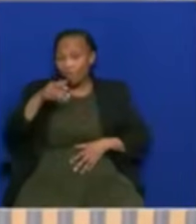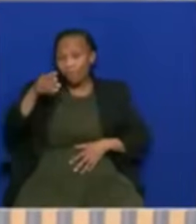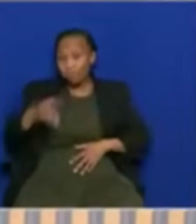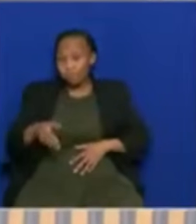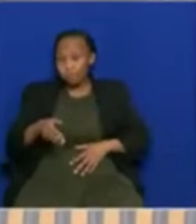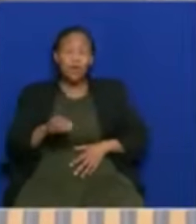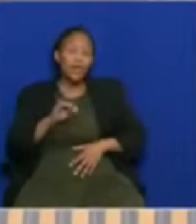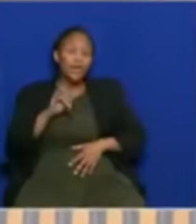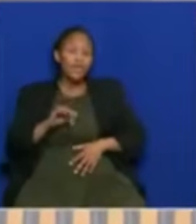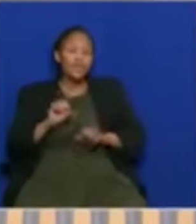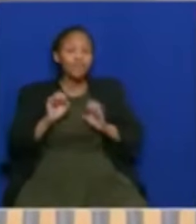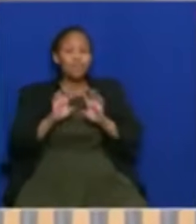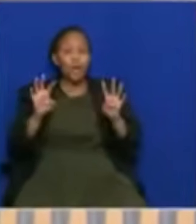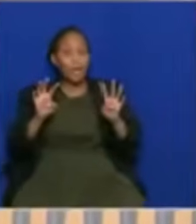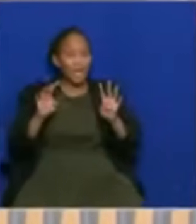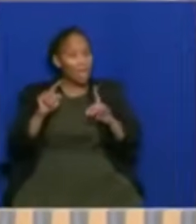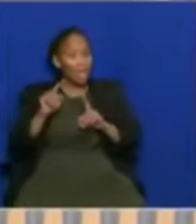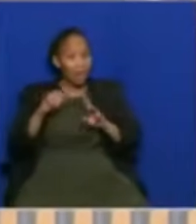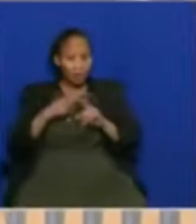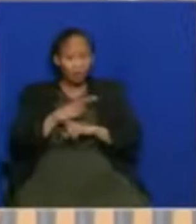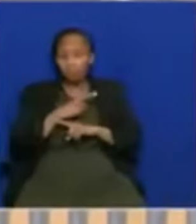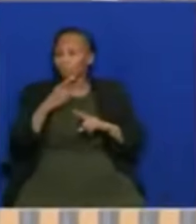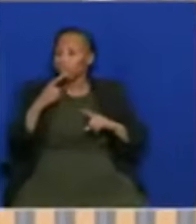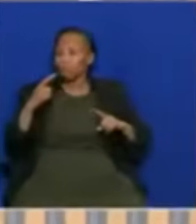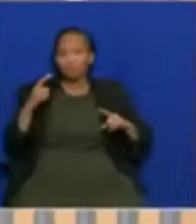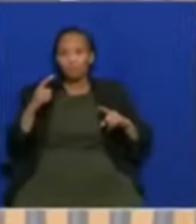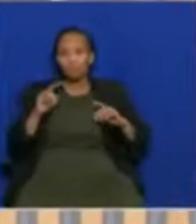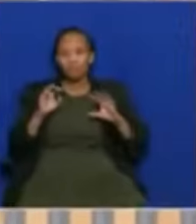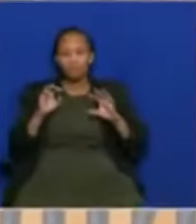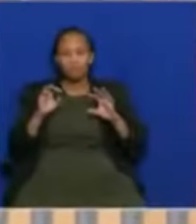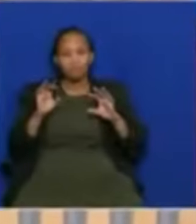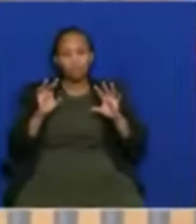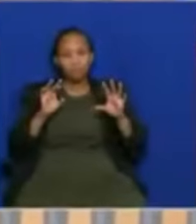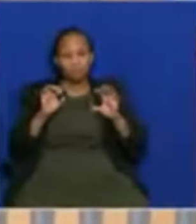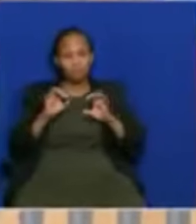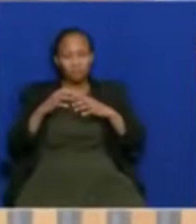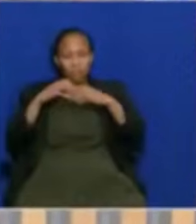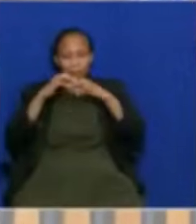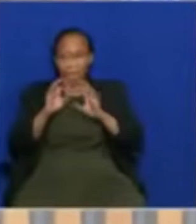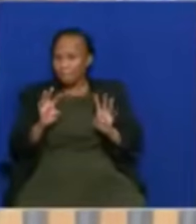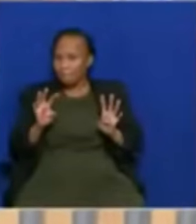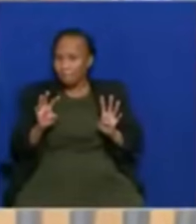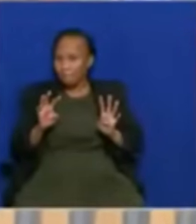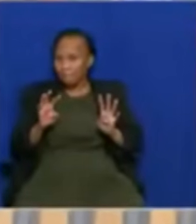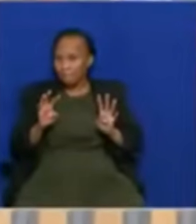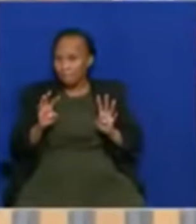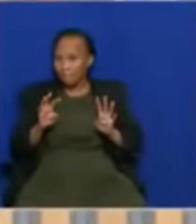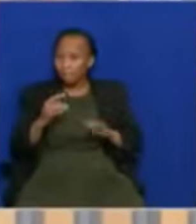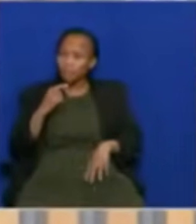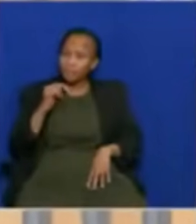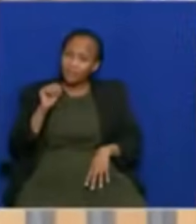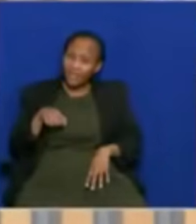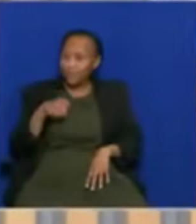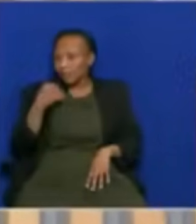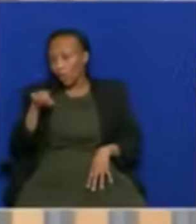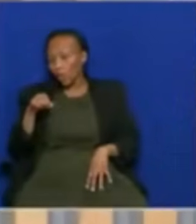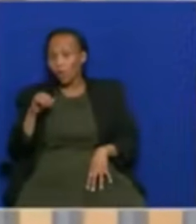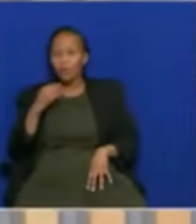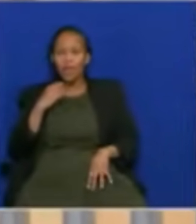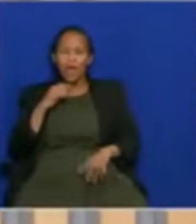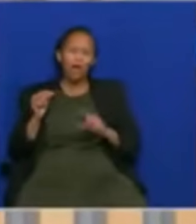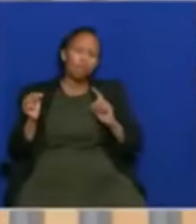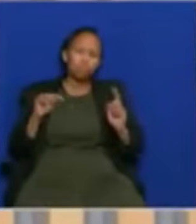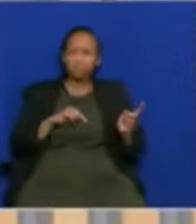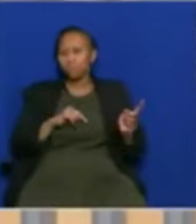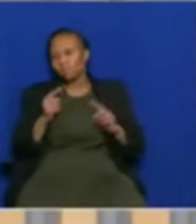constituted or it was regularly constituted. It's really that simple. So to keep going back and say he chose it, he recommended